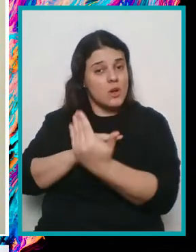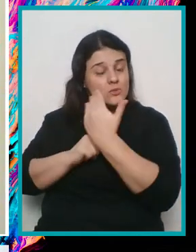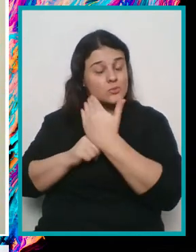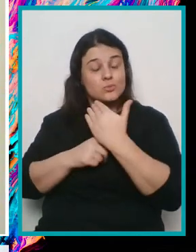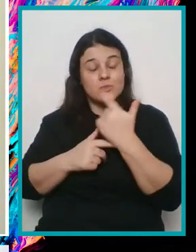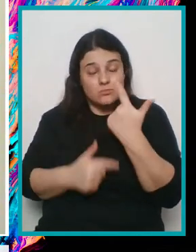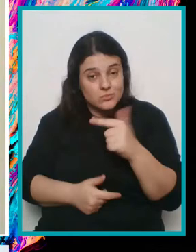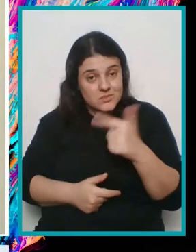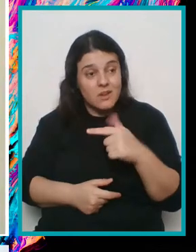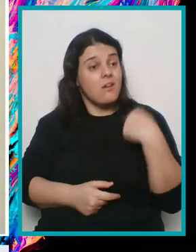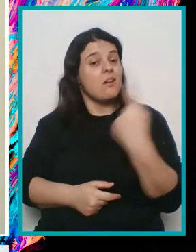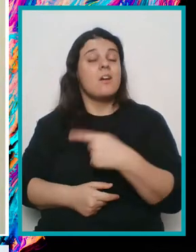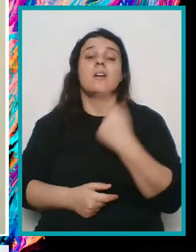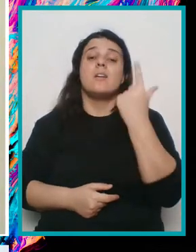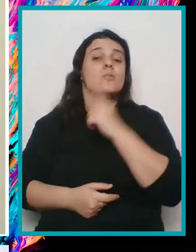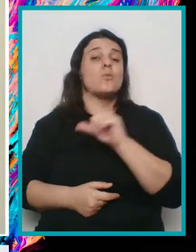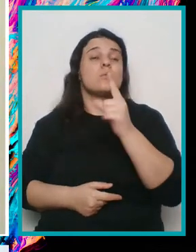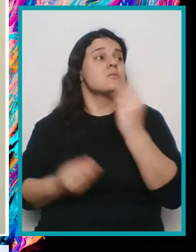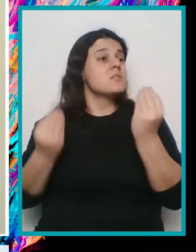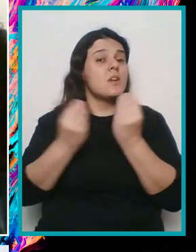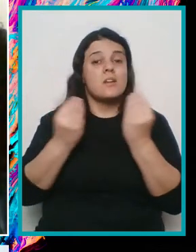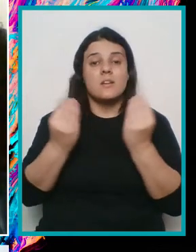included.